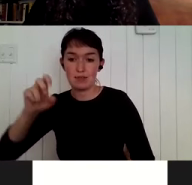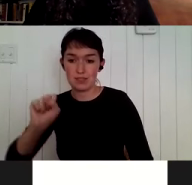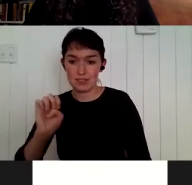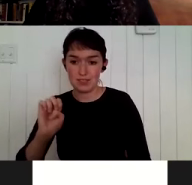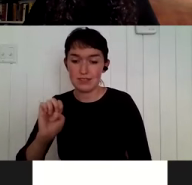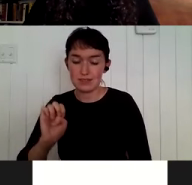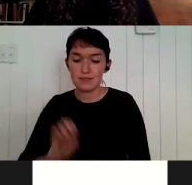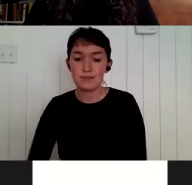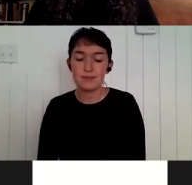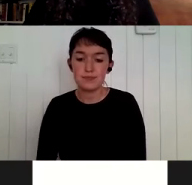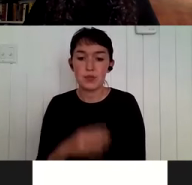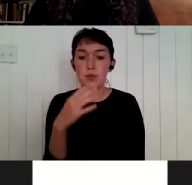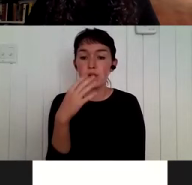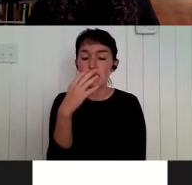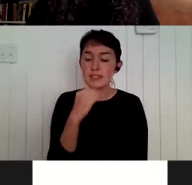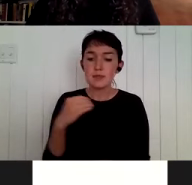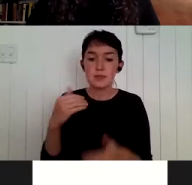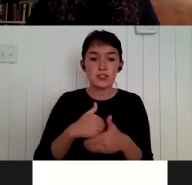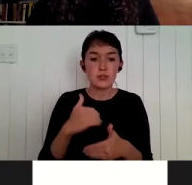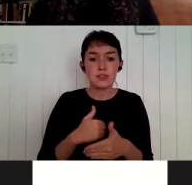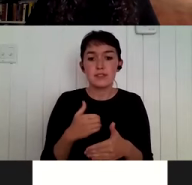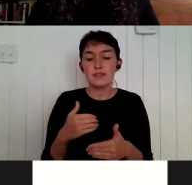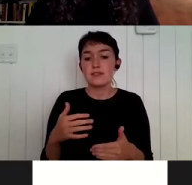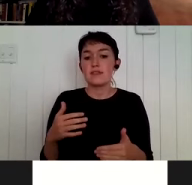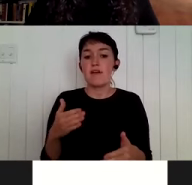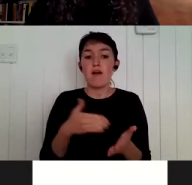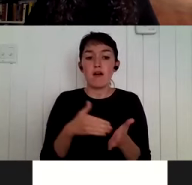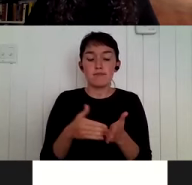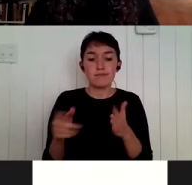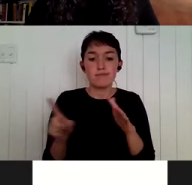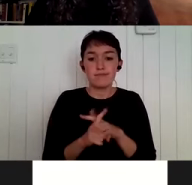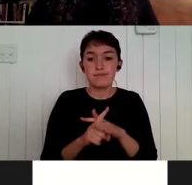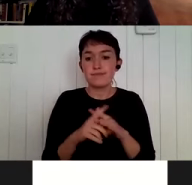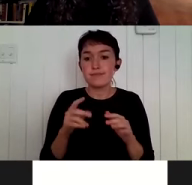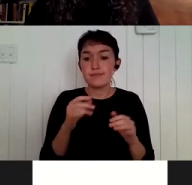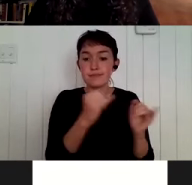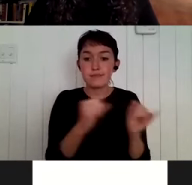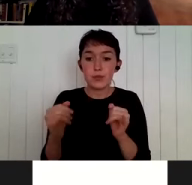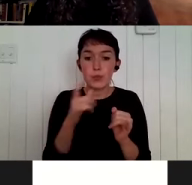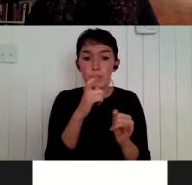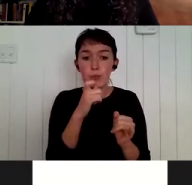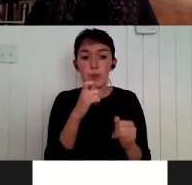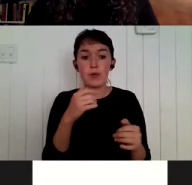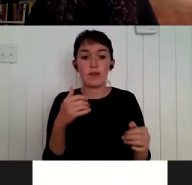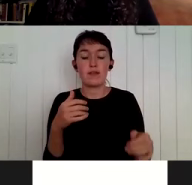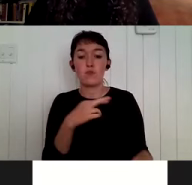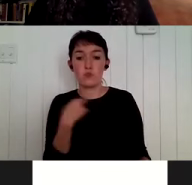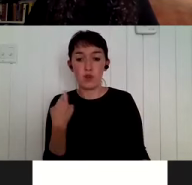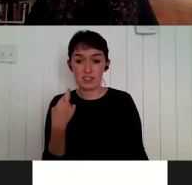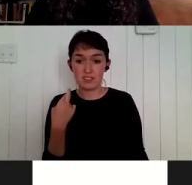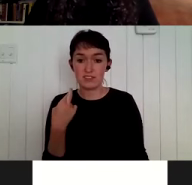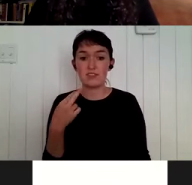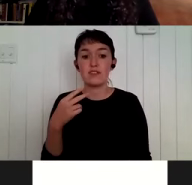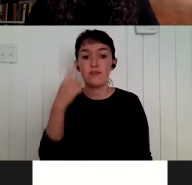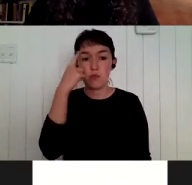are prominent in these individuals like clinical high risk for developing psychosis. That means this is a group of people that do not have psychosis yet, but